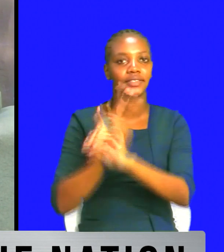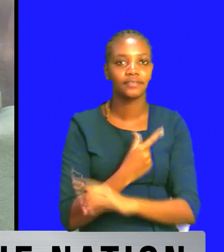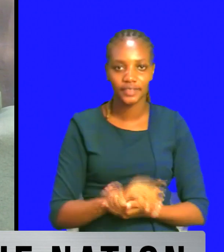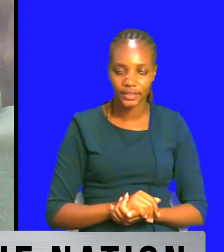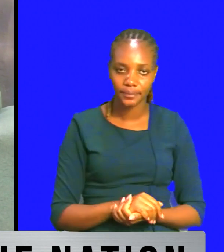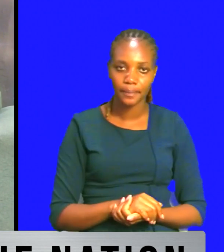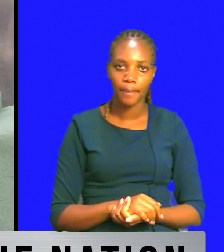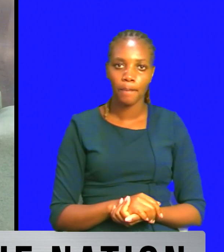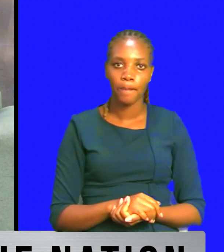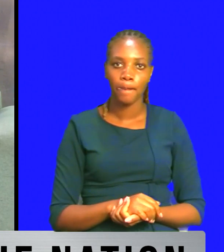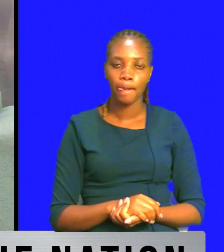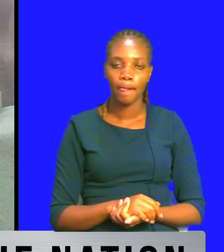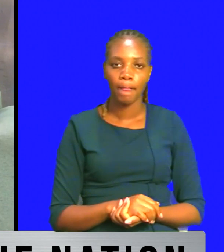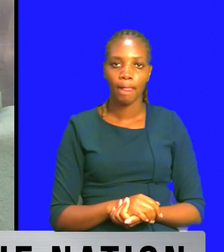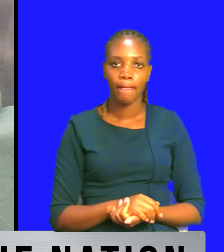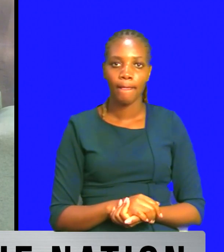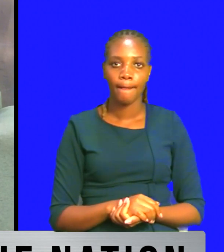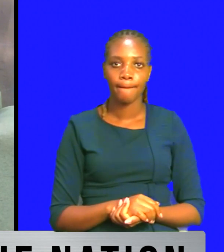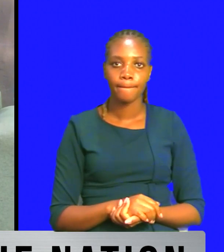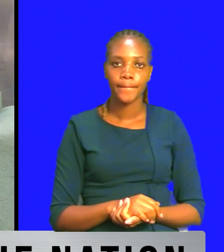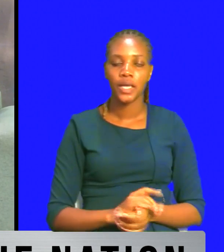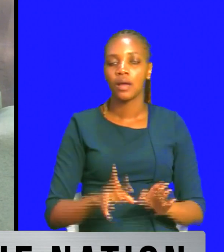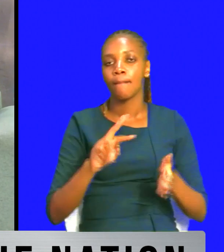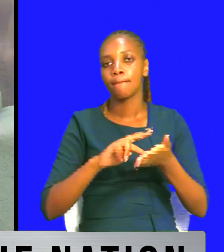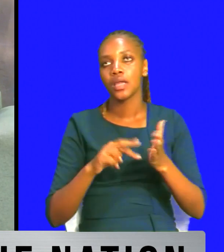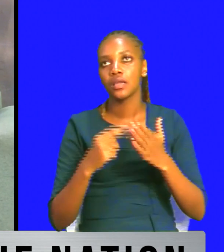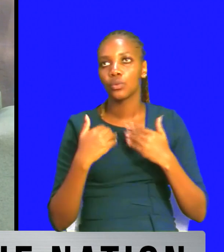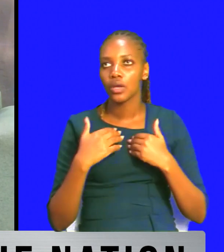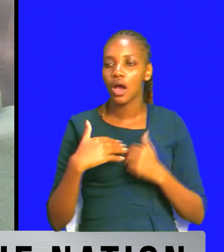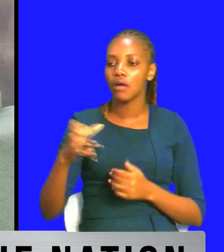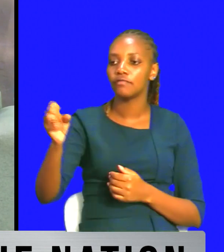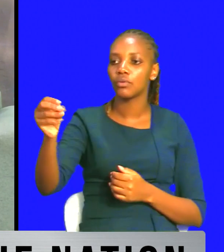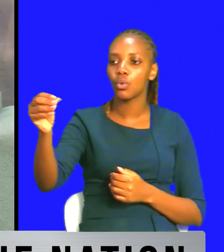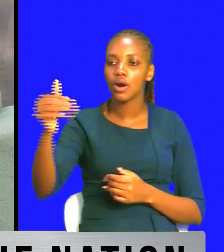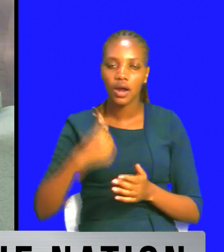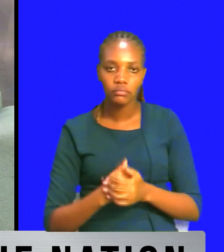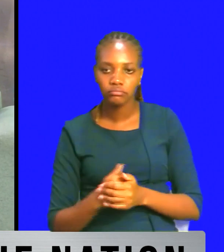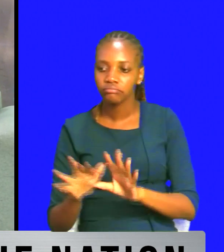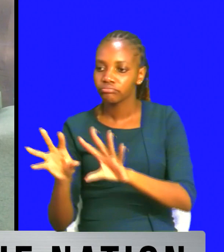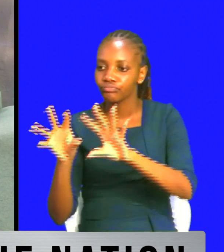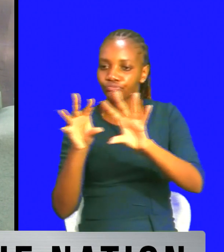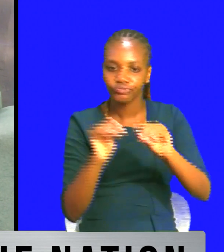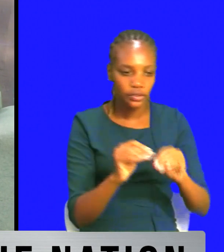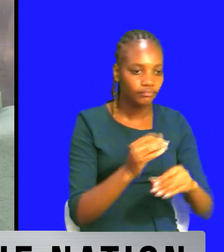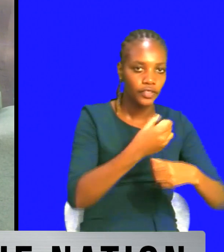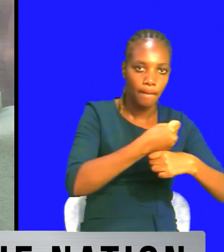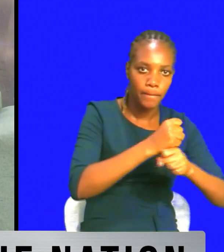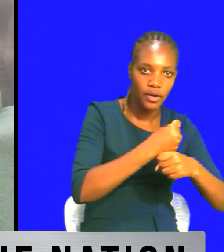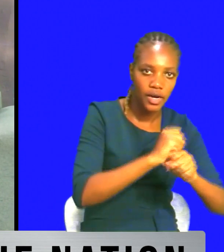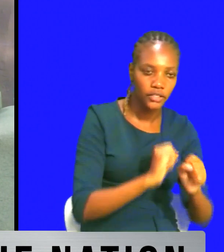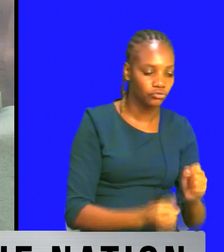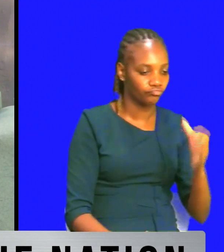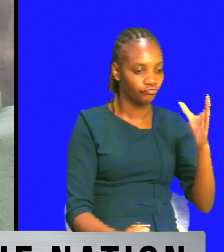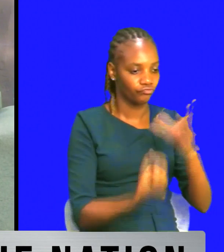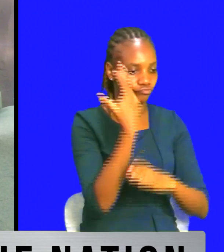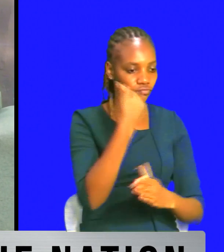unga. There's milling the unga, there's moving the unga from where it is. There is packaging. So could it be